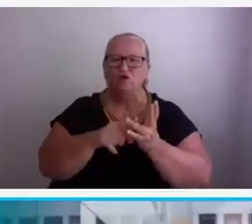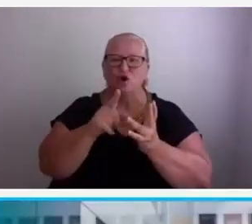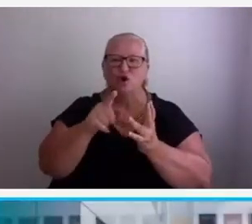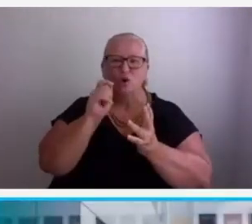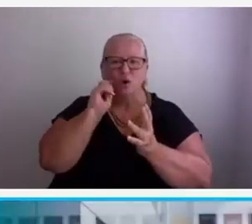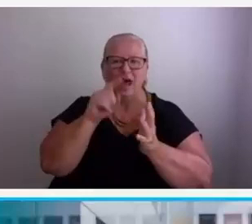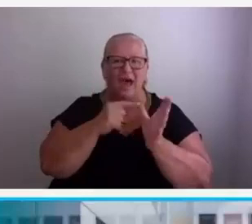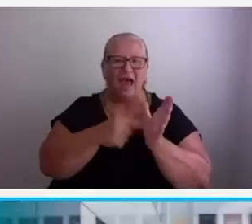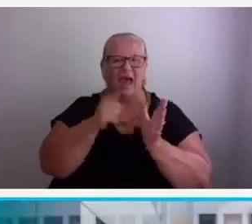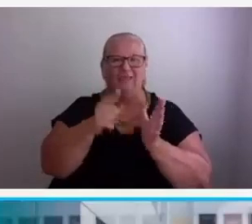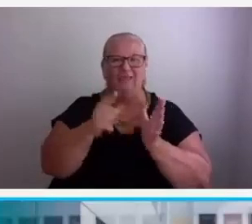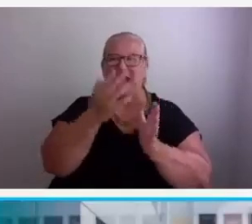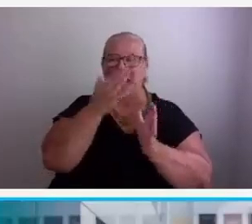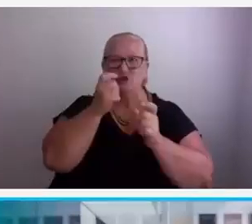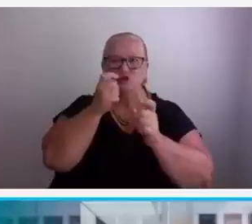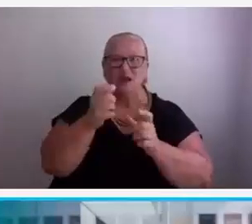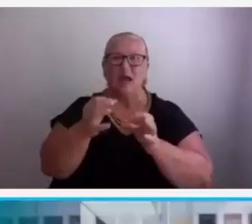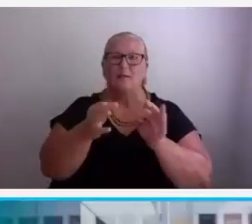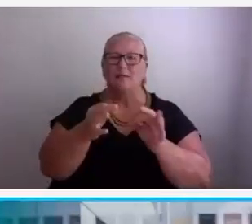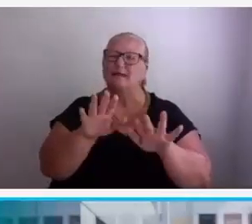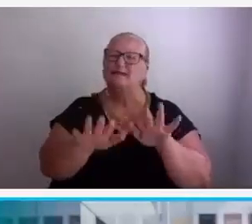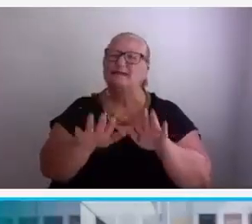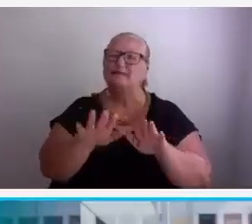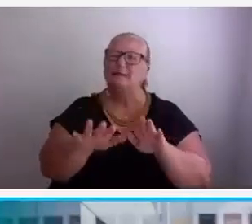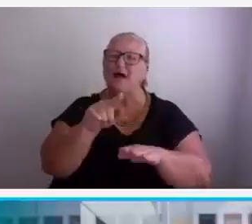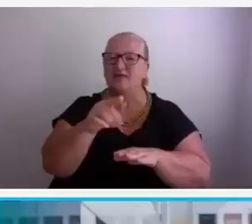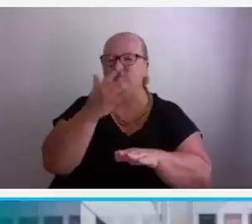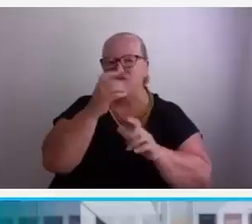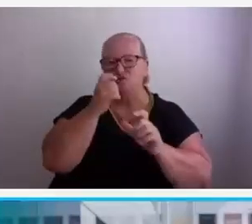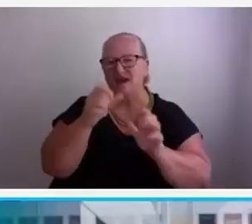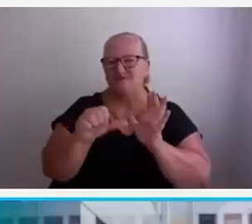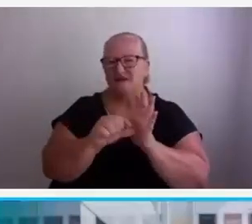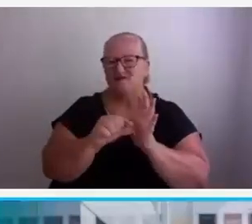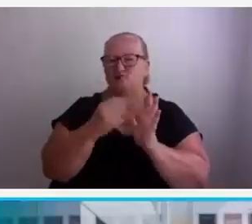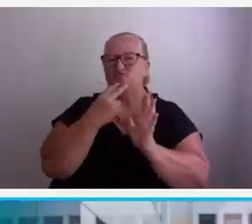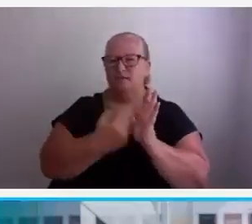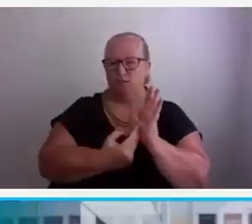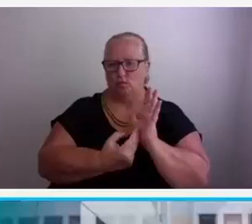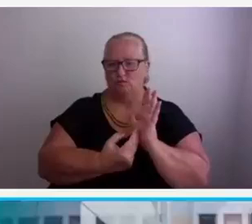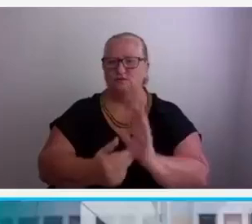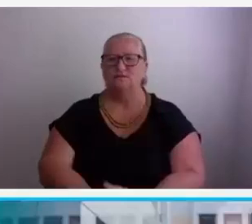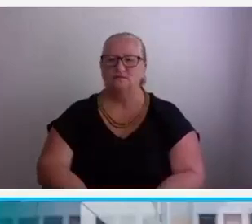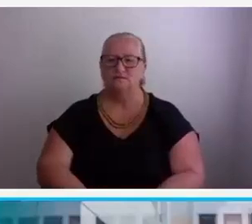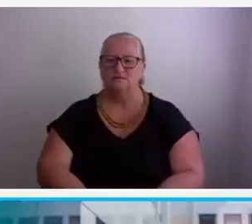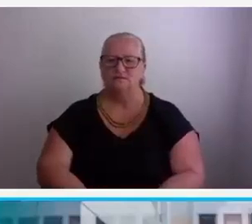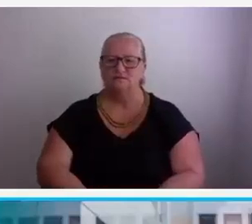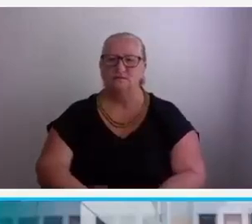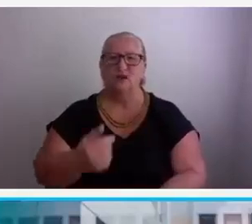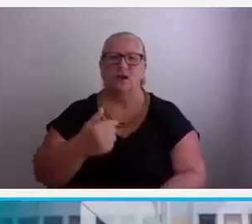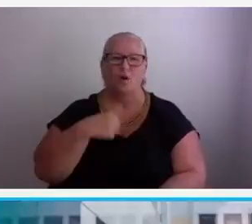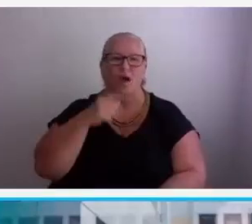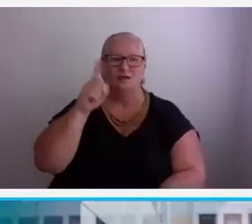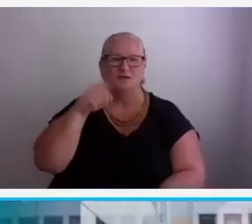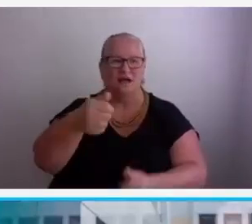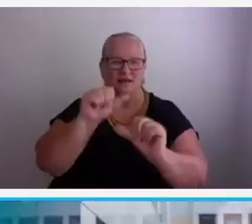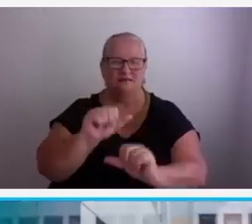the aged care planning region, similar to the aged care financial report. We move through to the next slide.